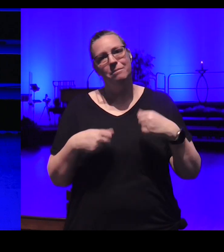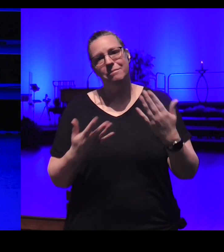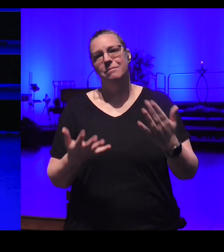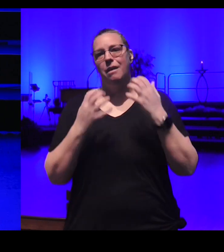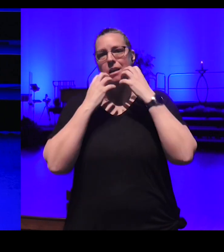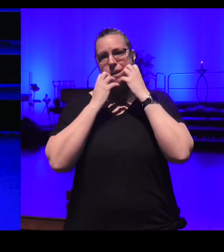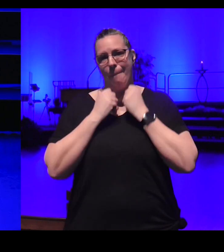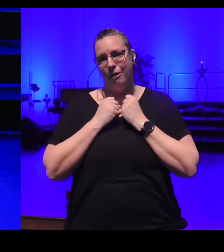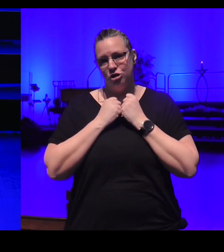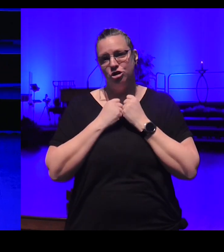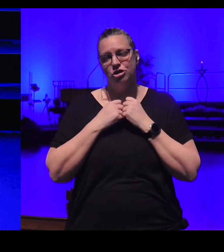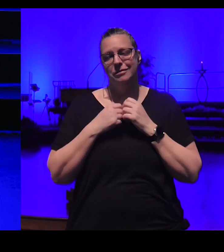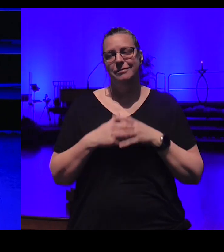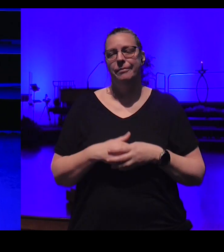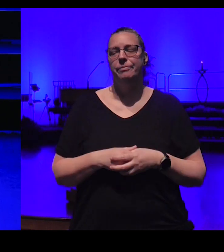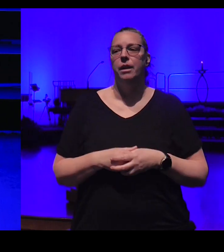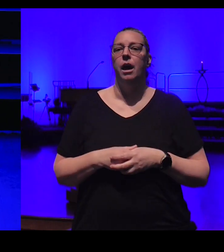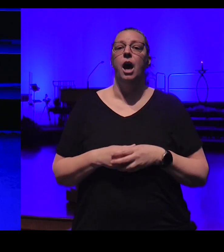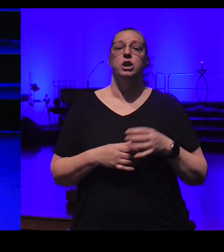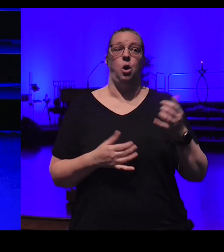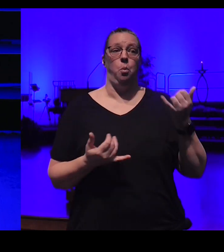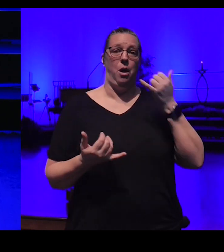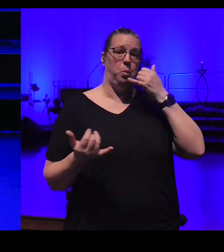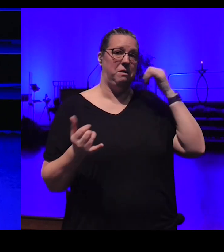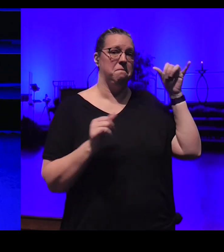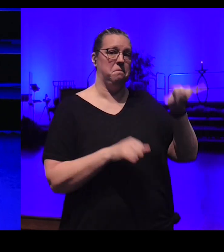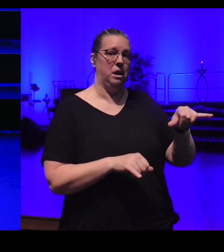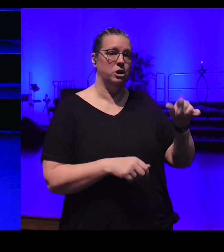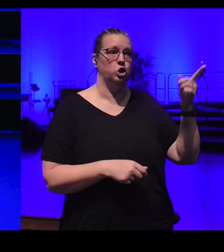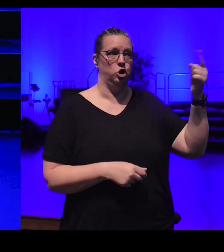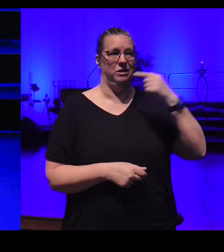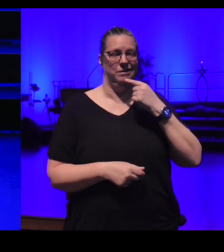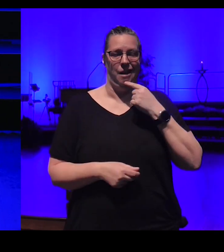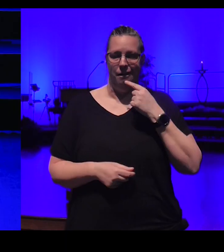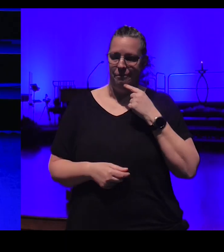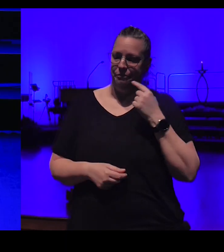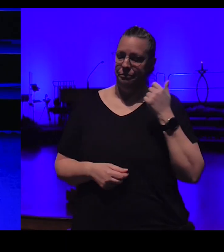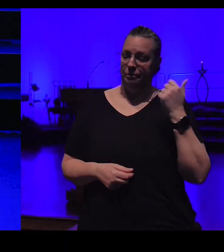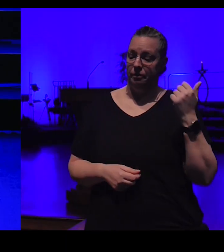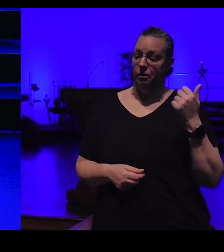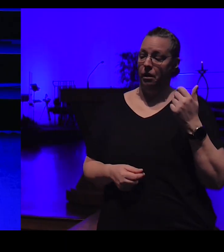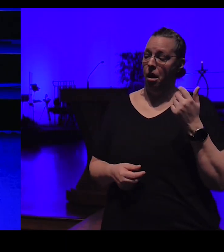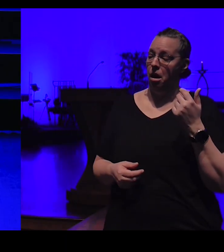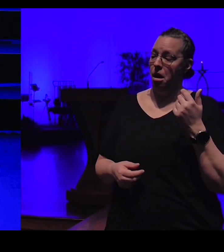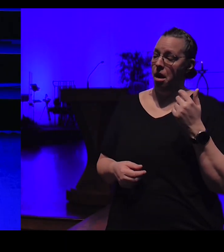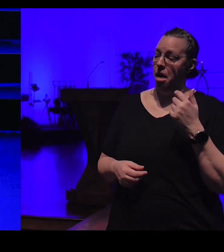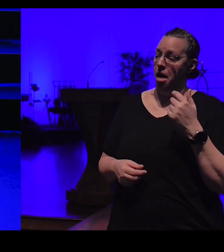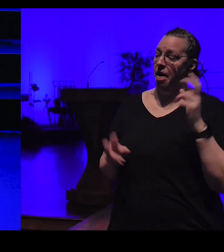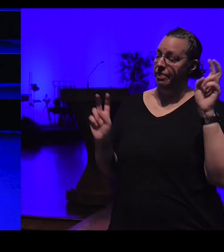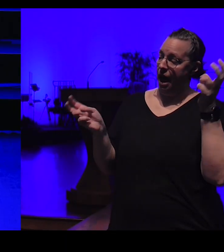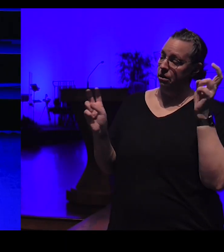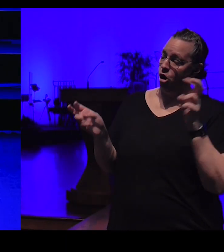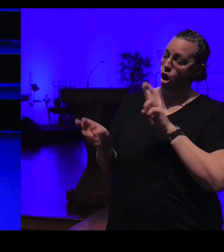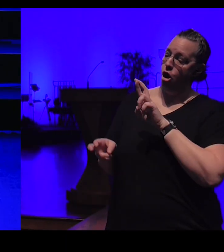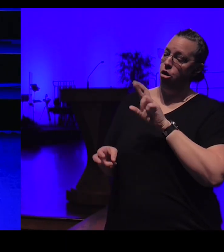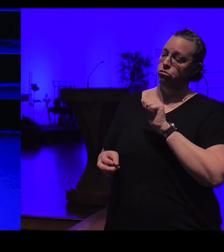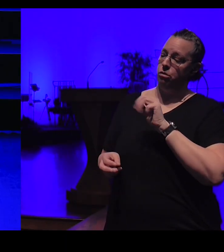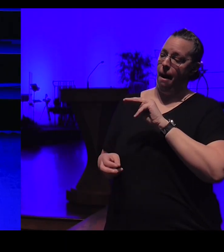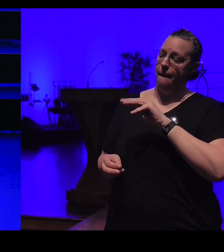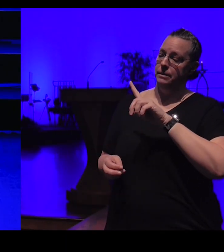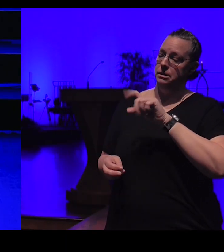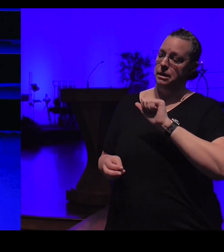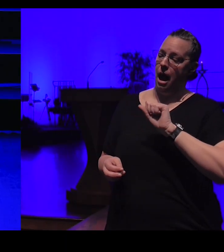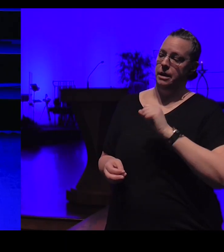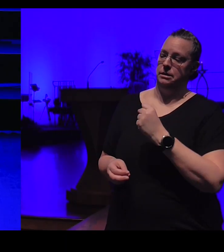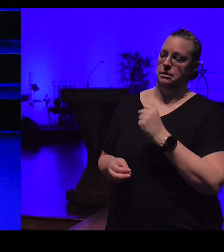places. And she closed our call. She said, you know, throughout this time, that quote from Ram Dass has been carrying me